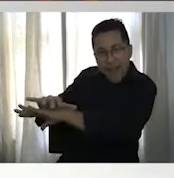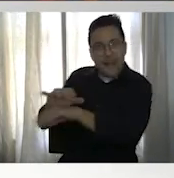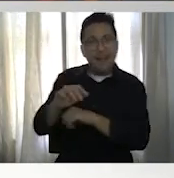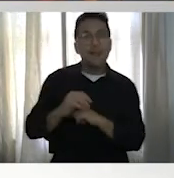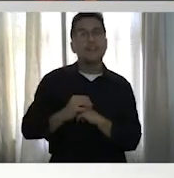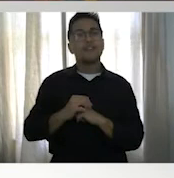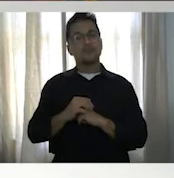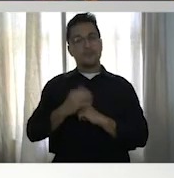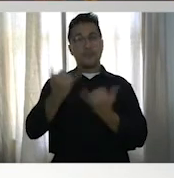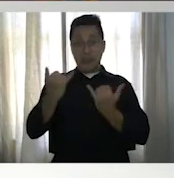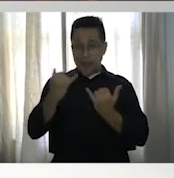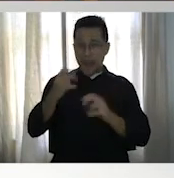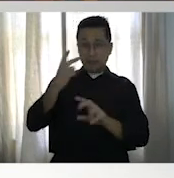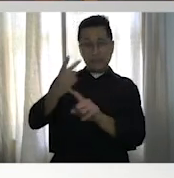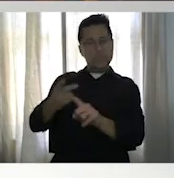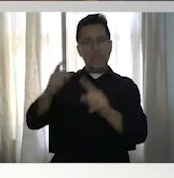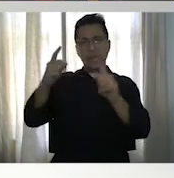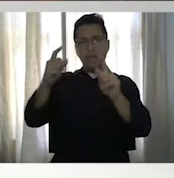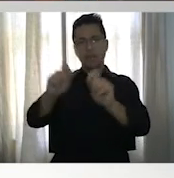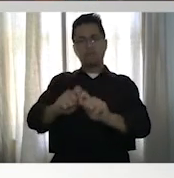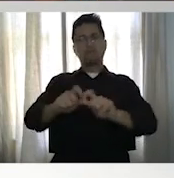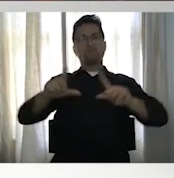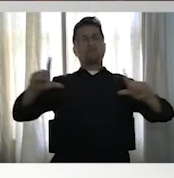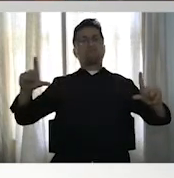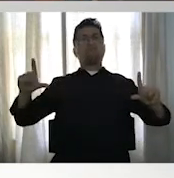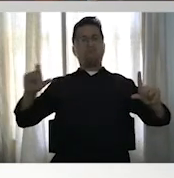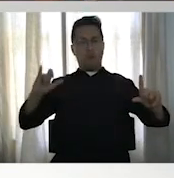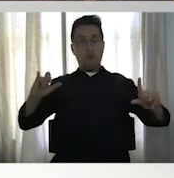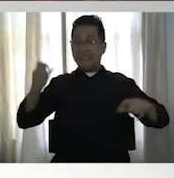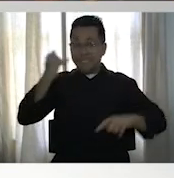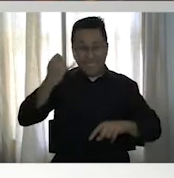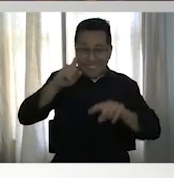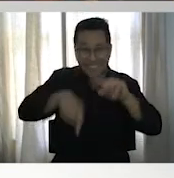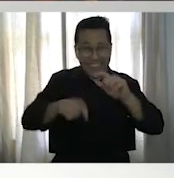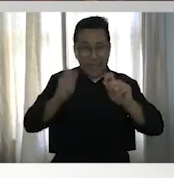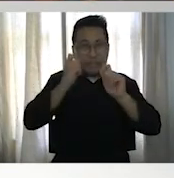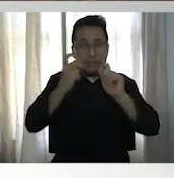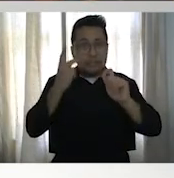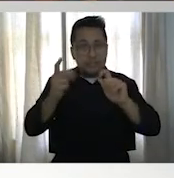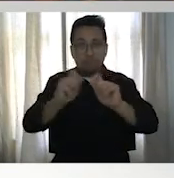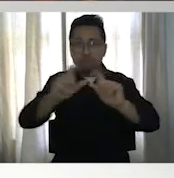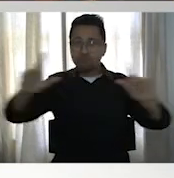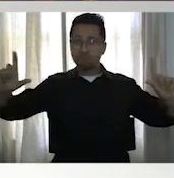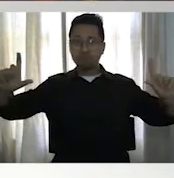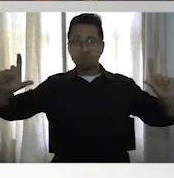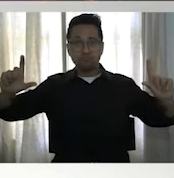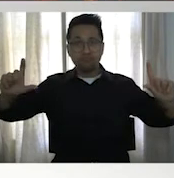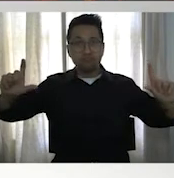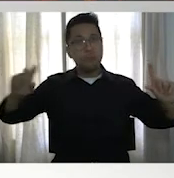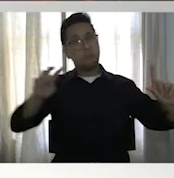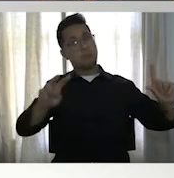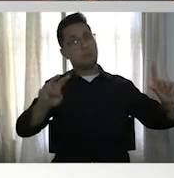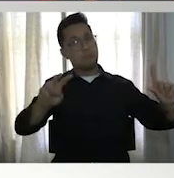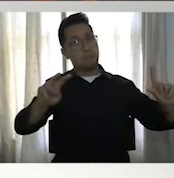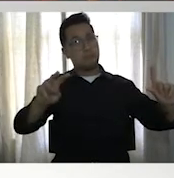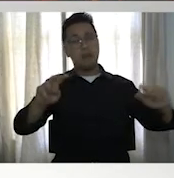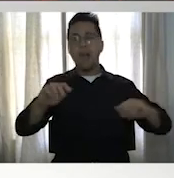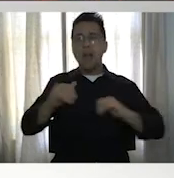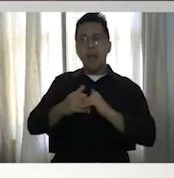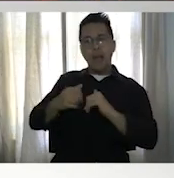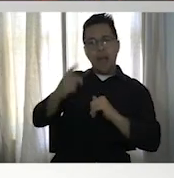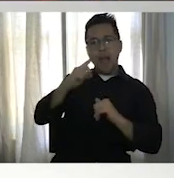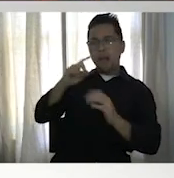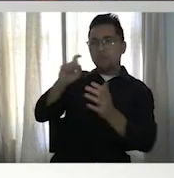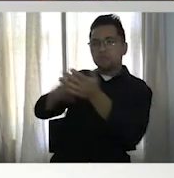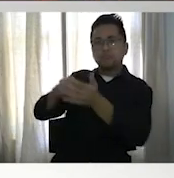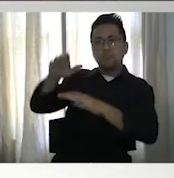on, now she's seeing the big picture, and if you can't see the big picture in a static picture, how are you going to see it on the